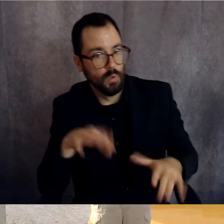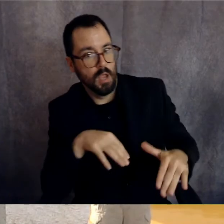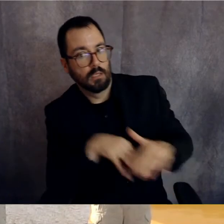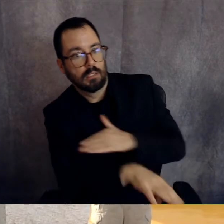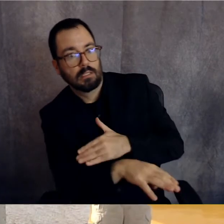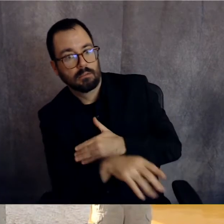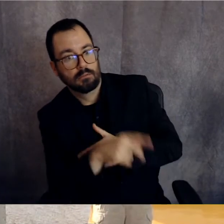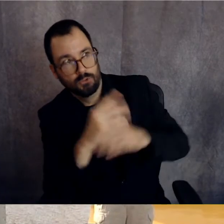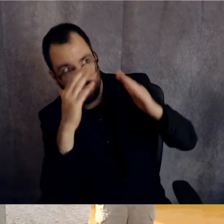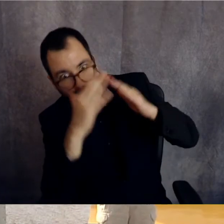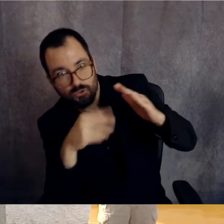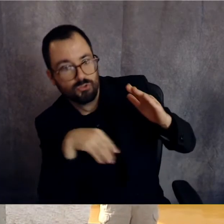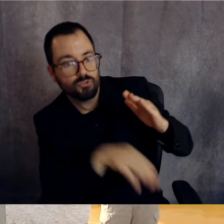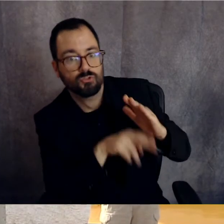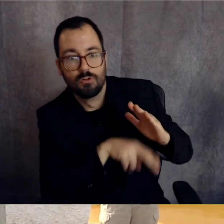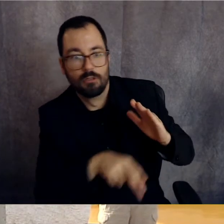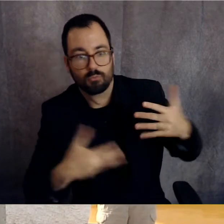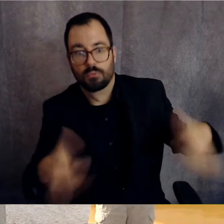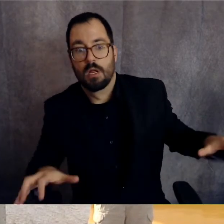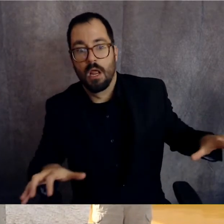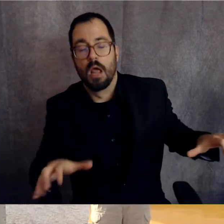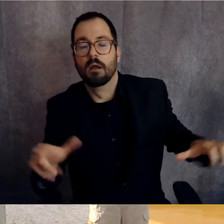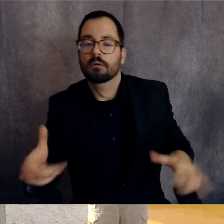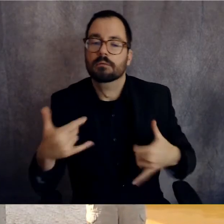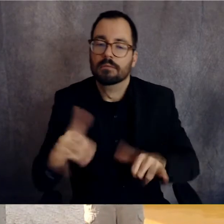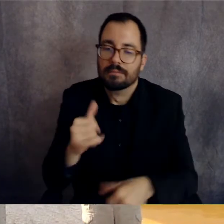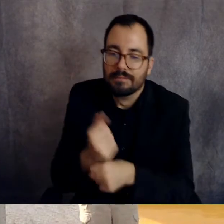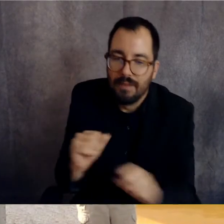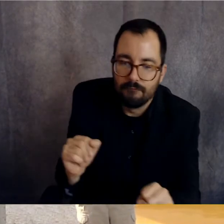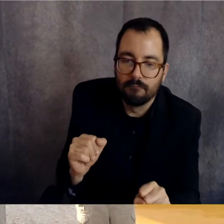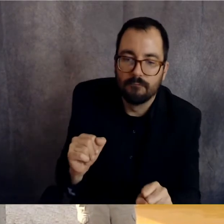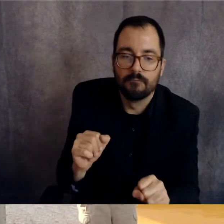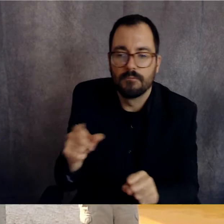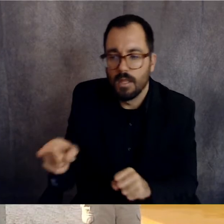are safe, and really encourage them to come in.